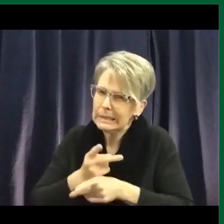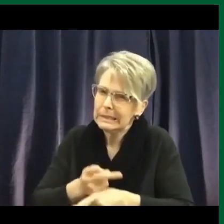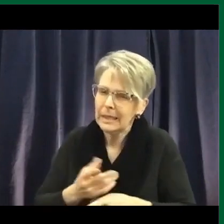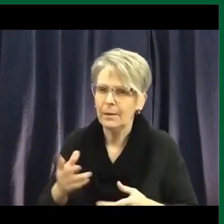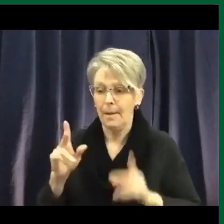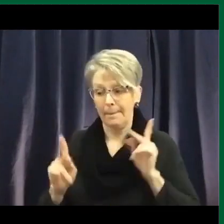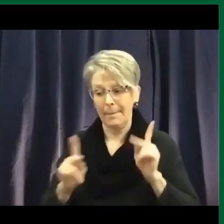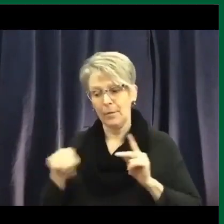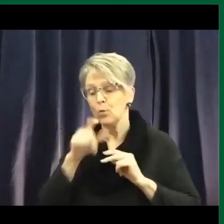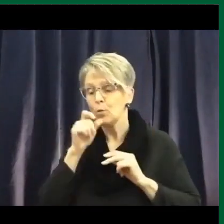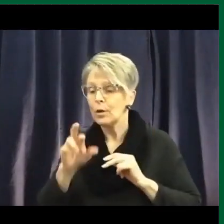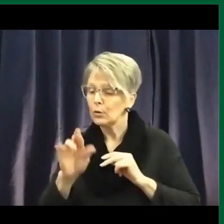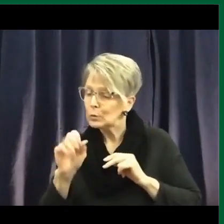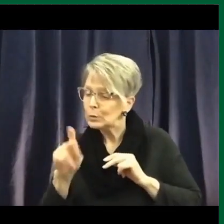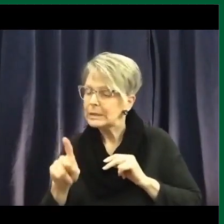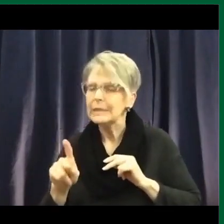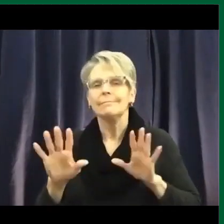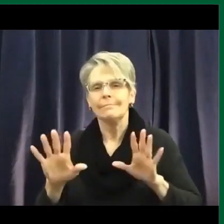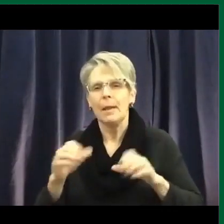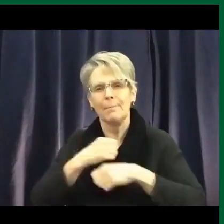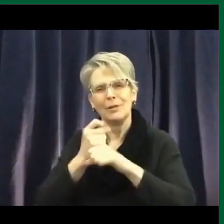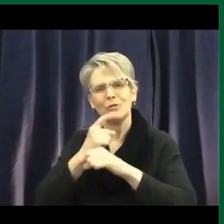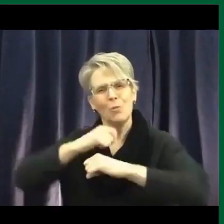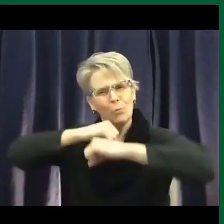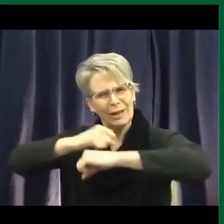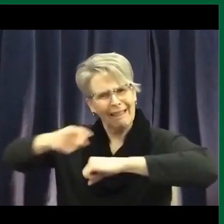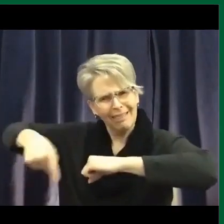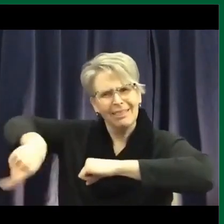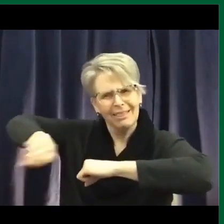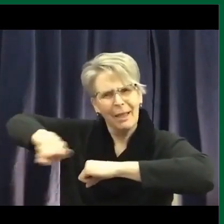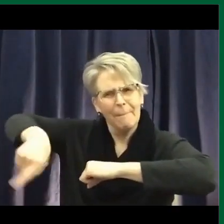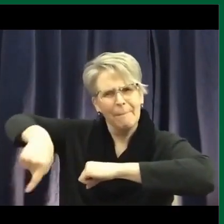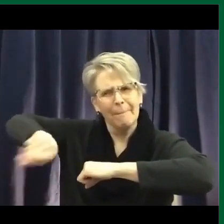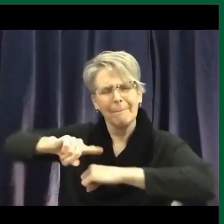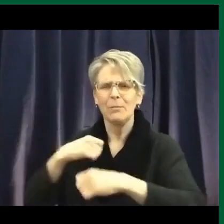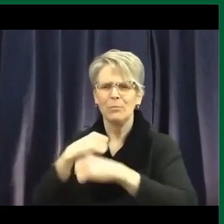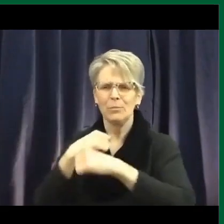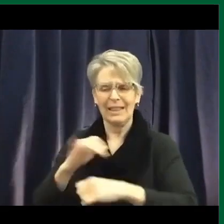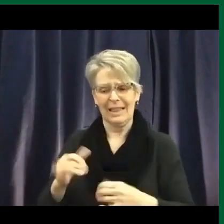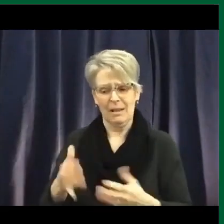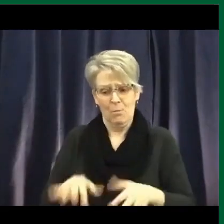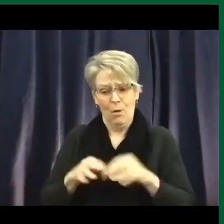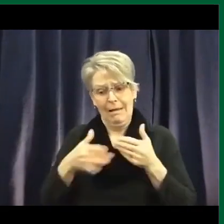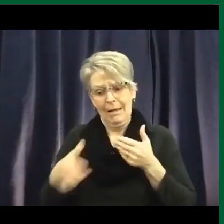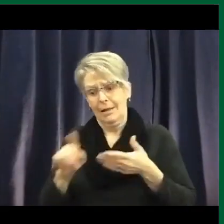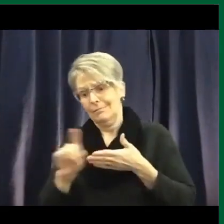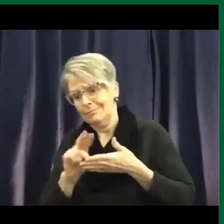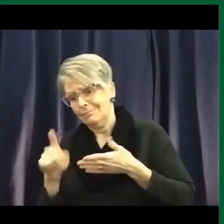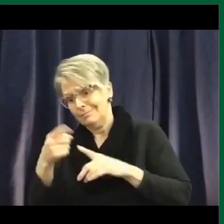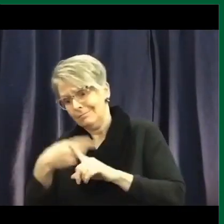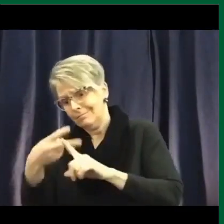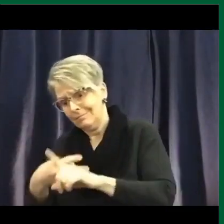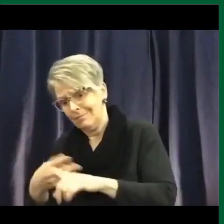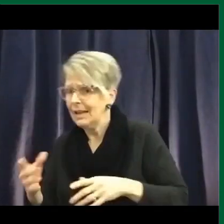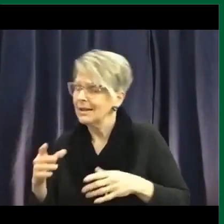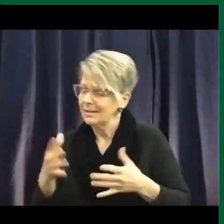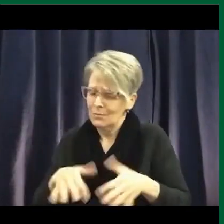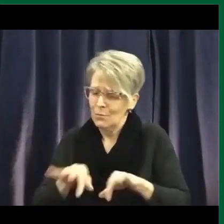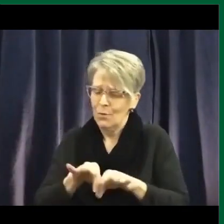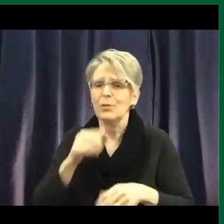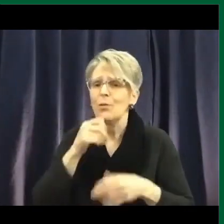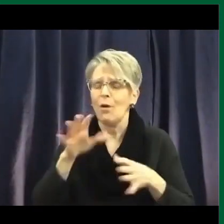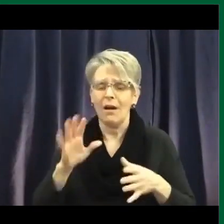higher risk, do your best to shield them in an indoor setting, because I think that's going to be critical for the next weeks or months. The last thing we need is for our